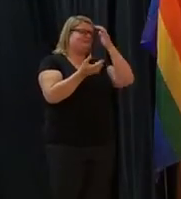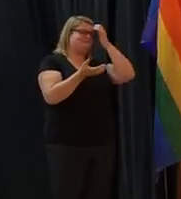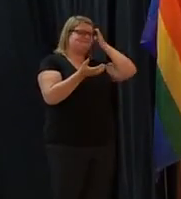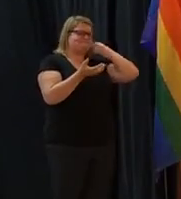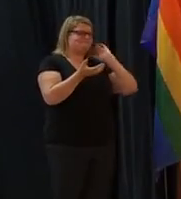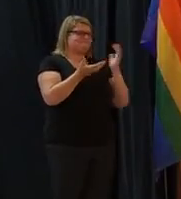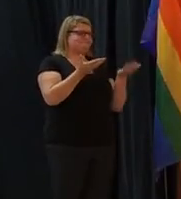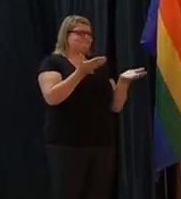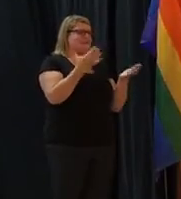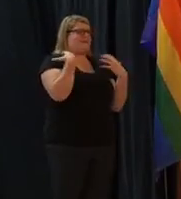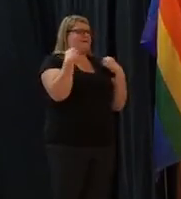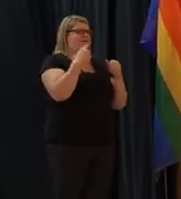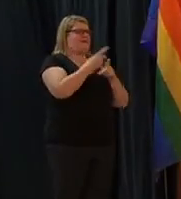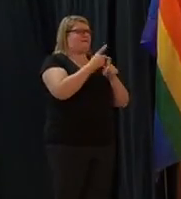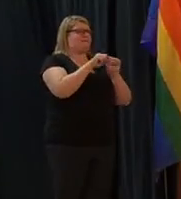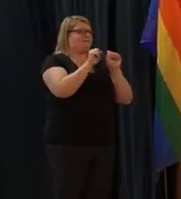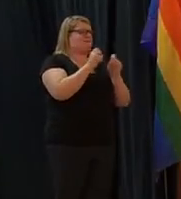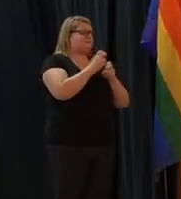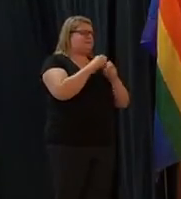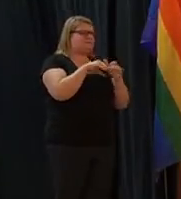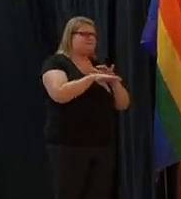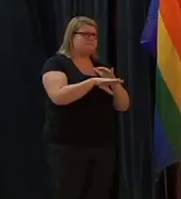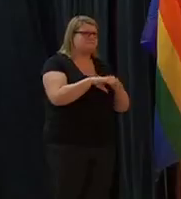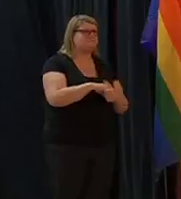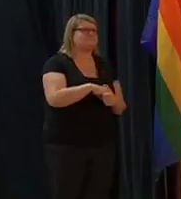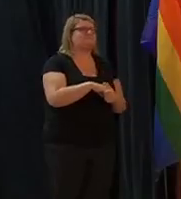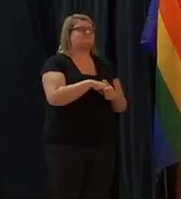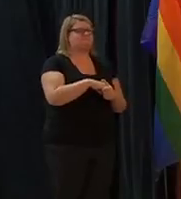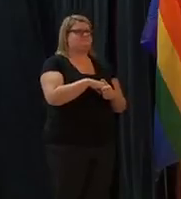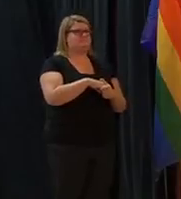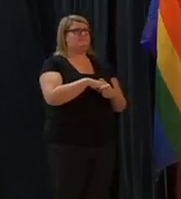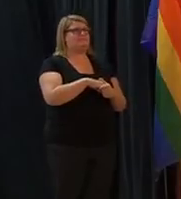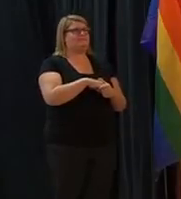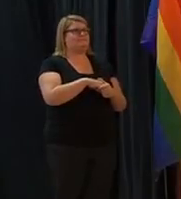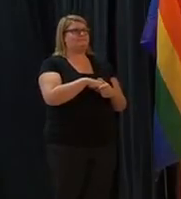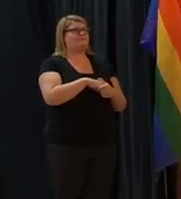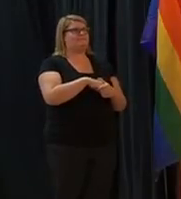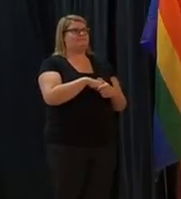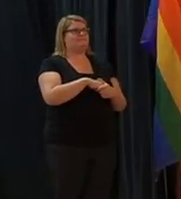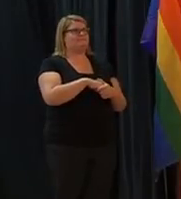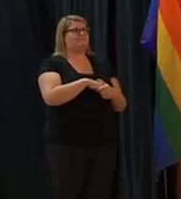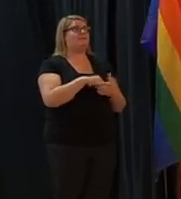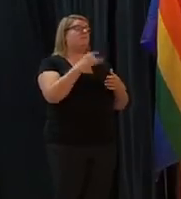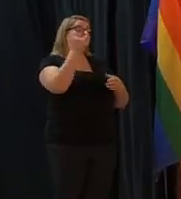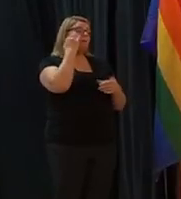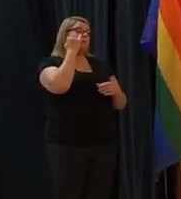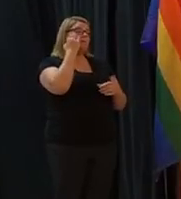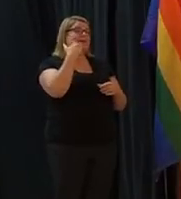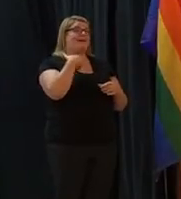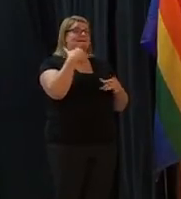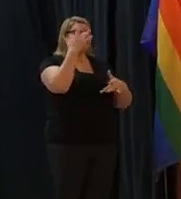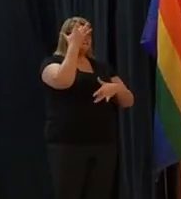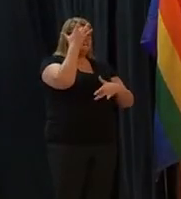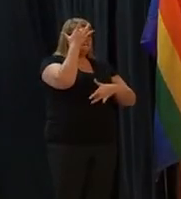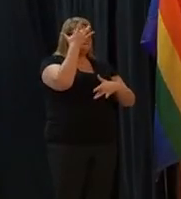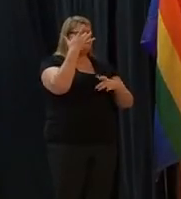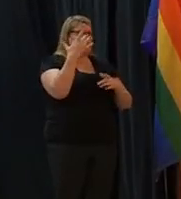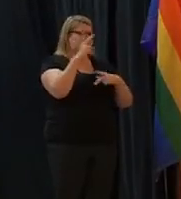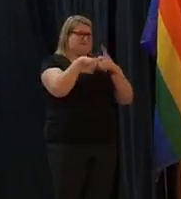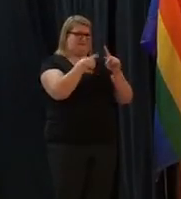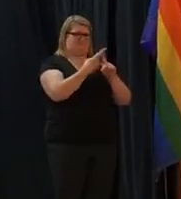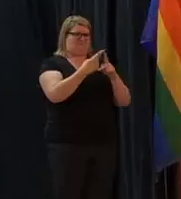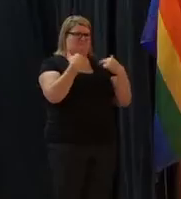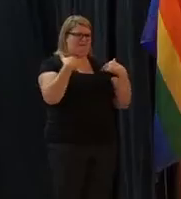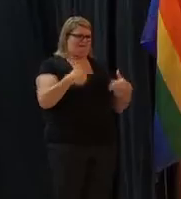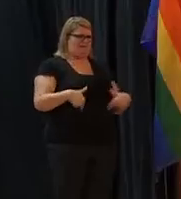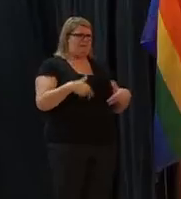we work with HIV patients, and if they have another condition or another symptomatic sickness or